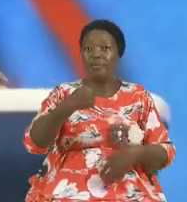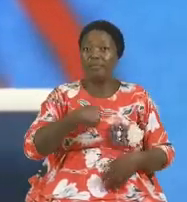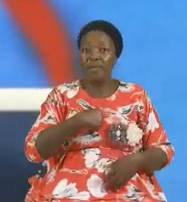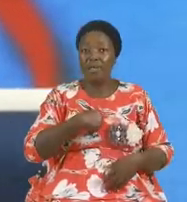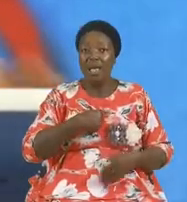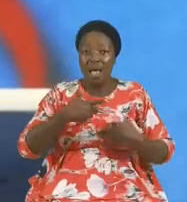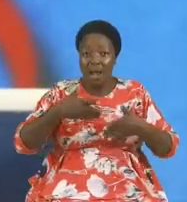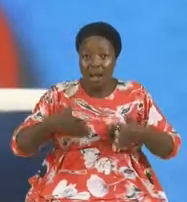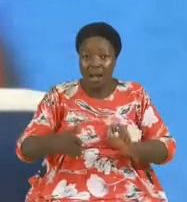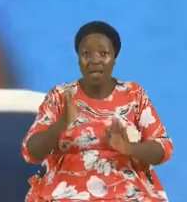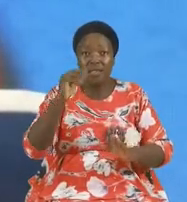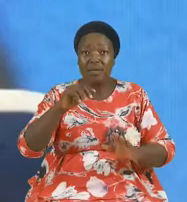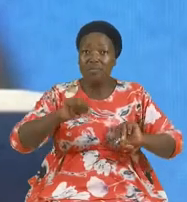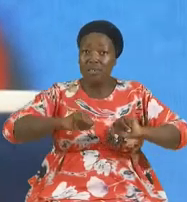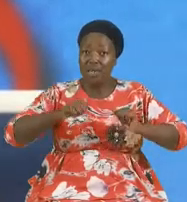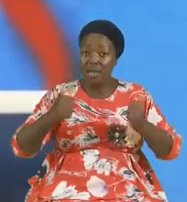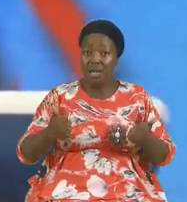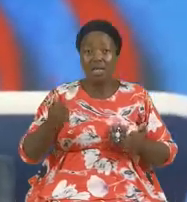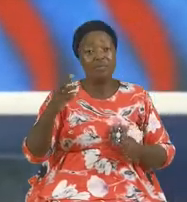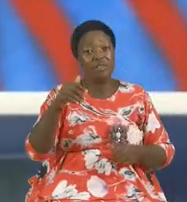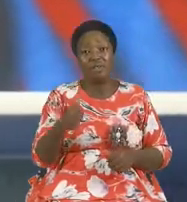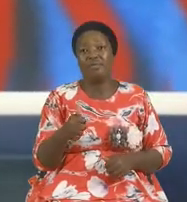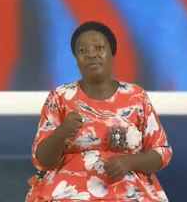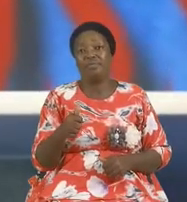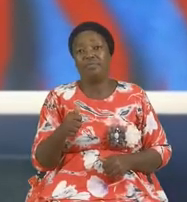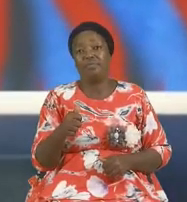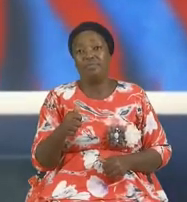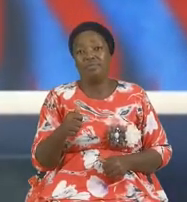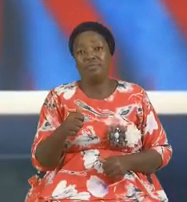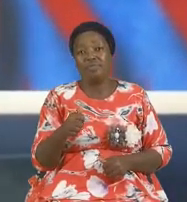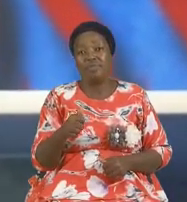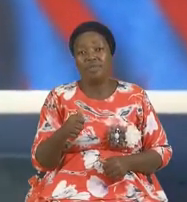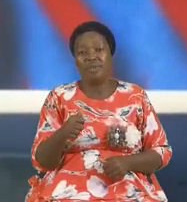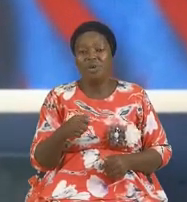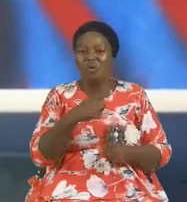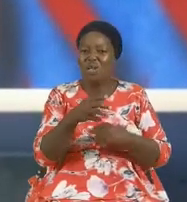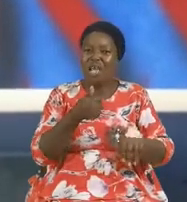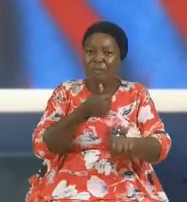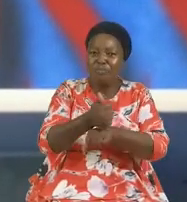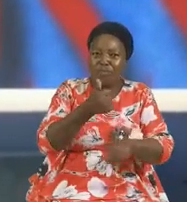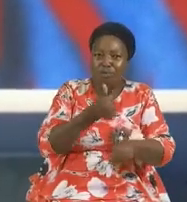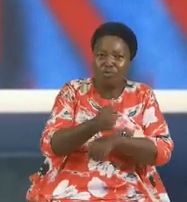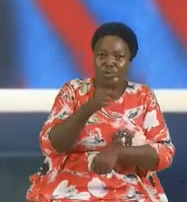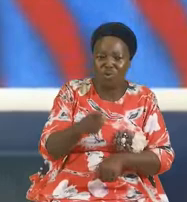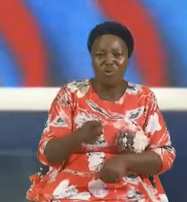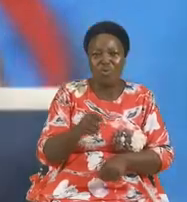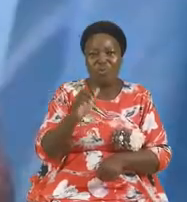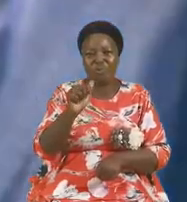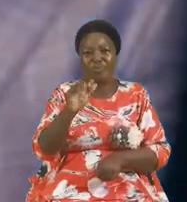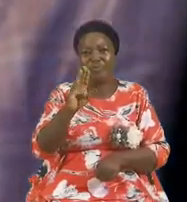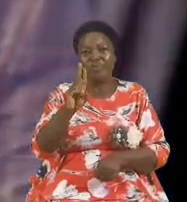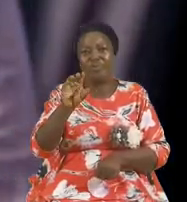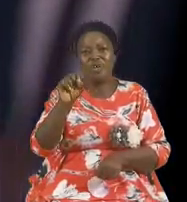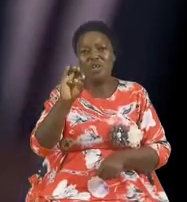whosoever will come after me, let him deny himself. When